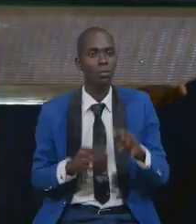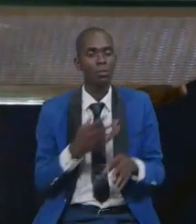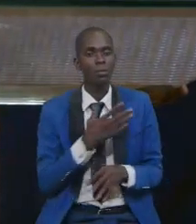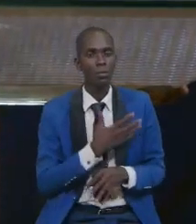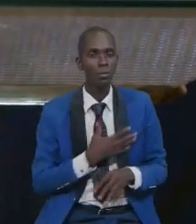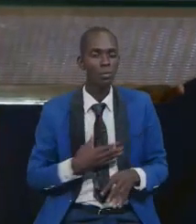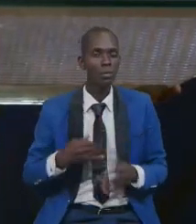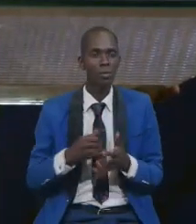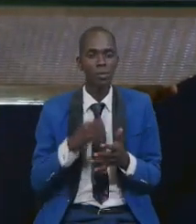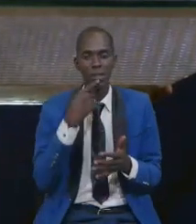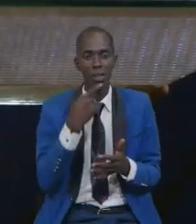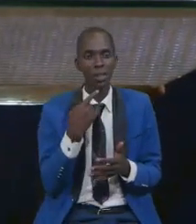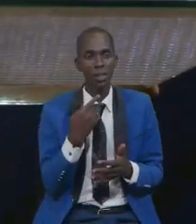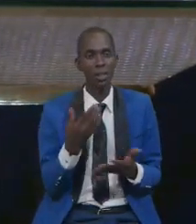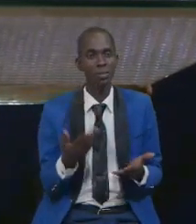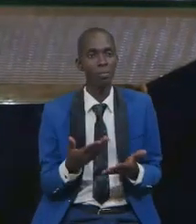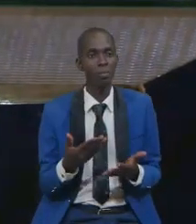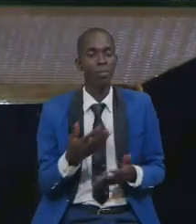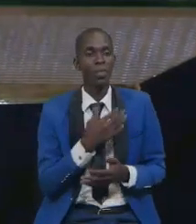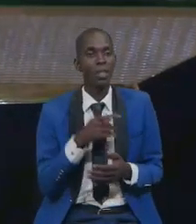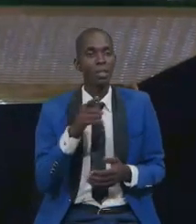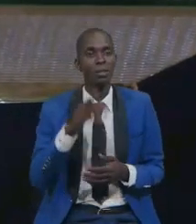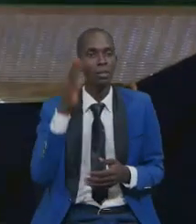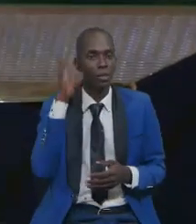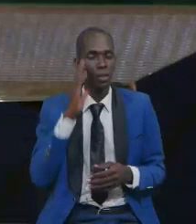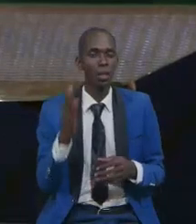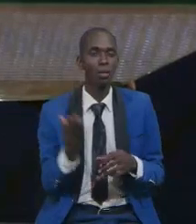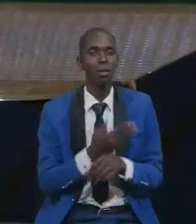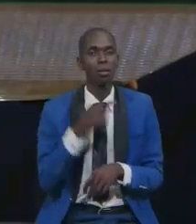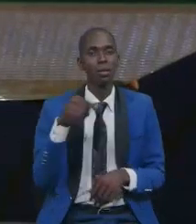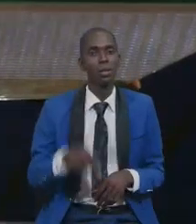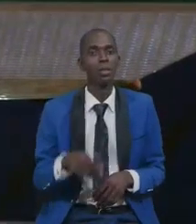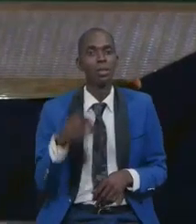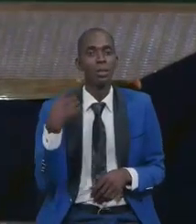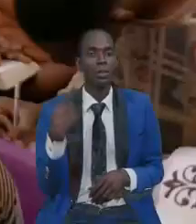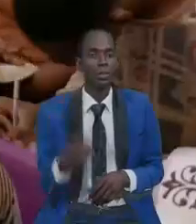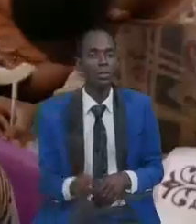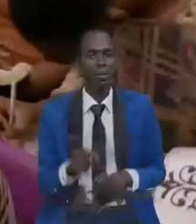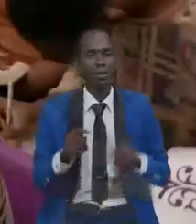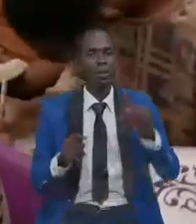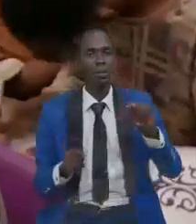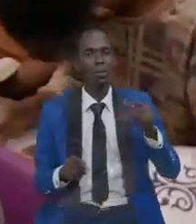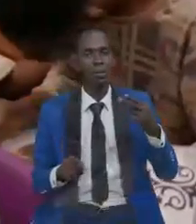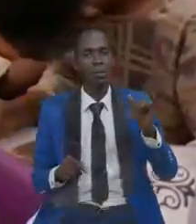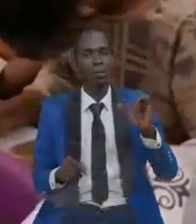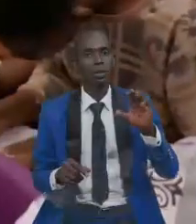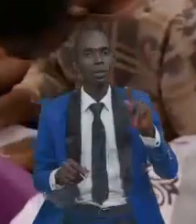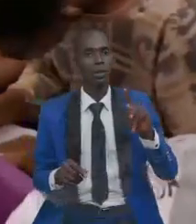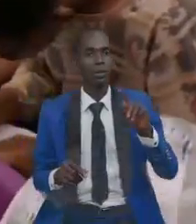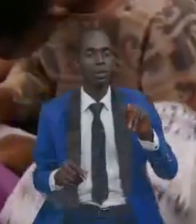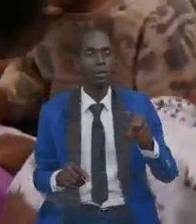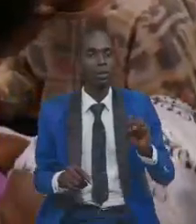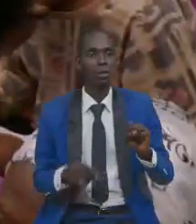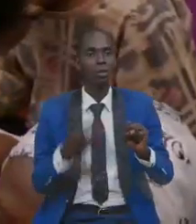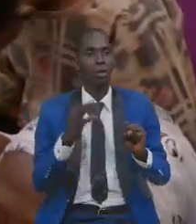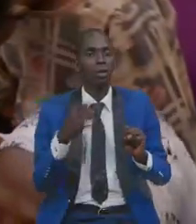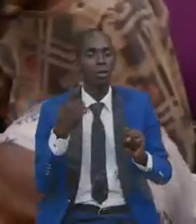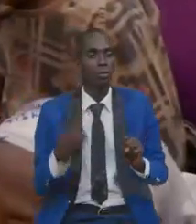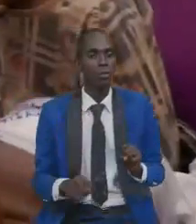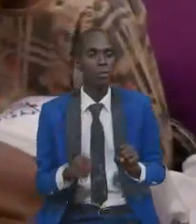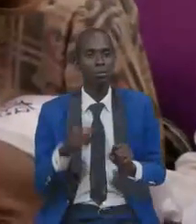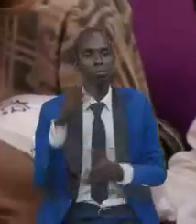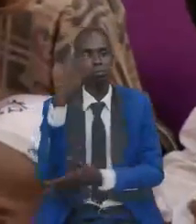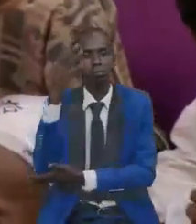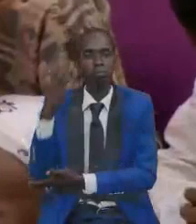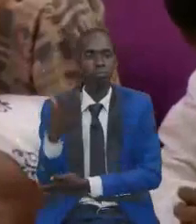verse 34 says, and he shall cut down the thickest of the forest with iron, and